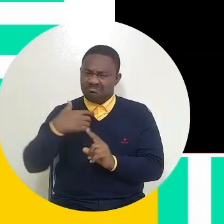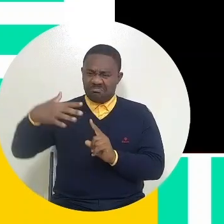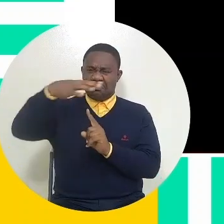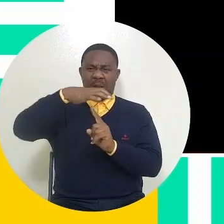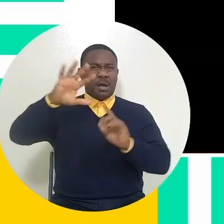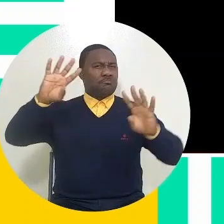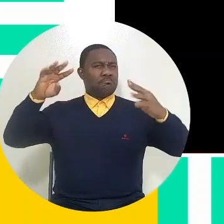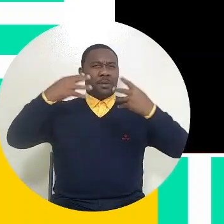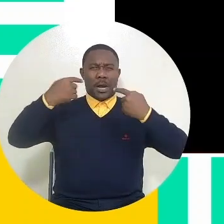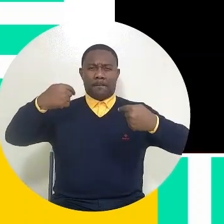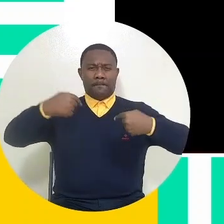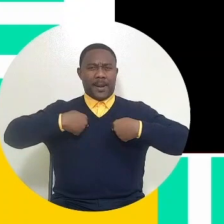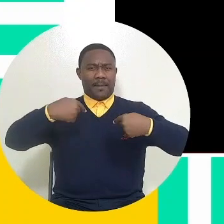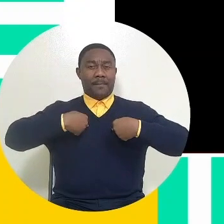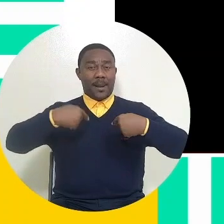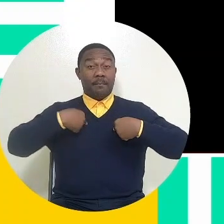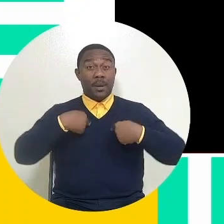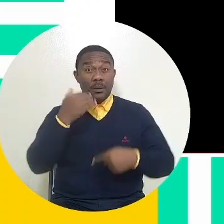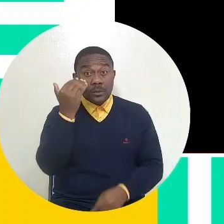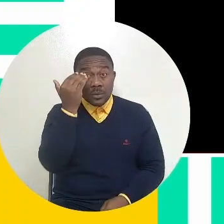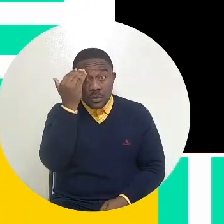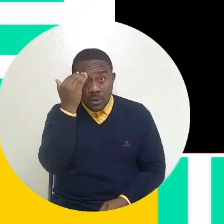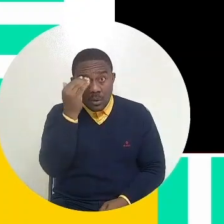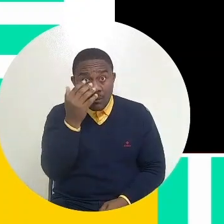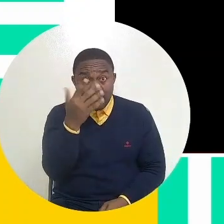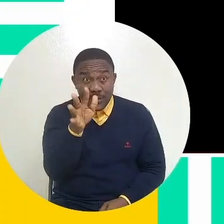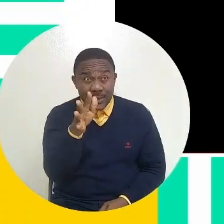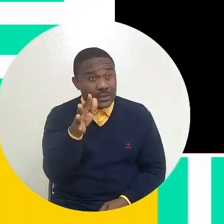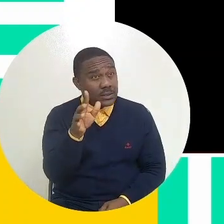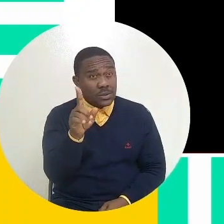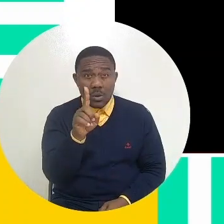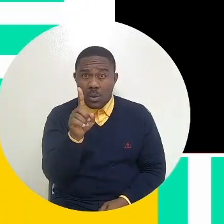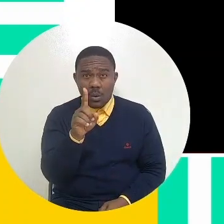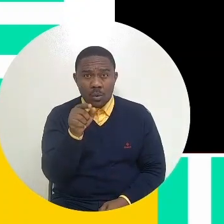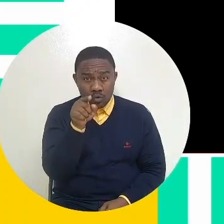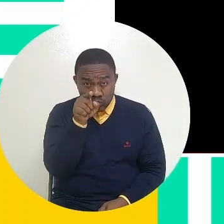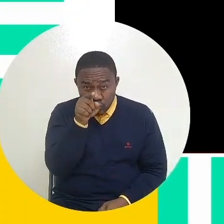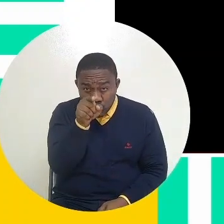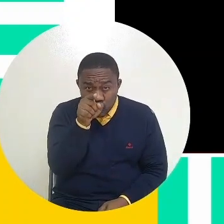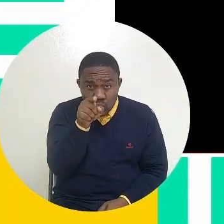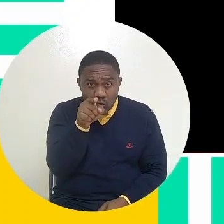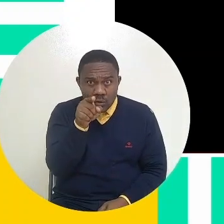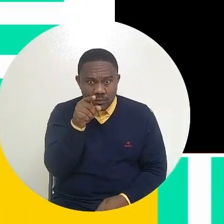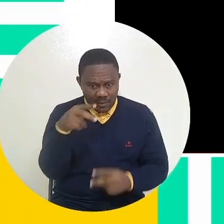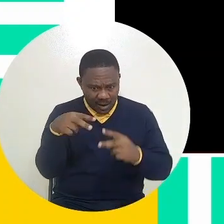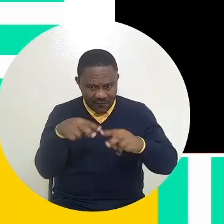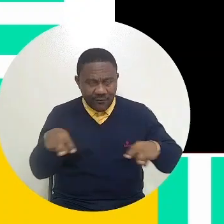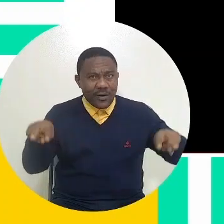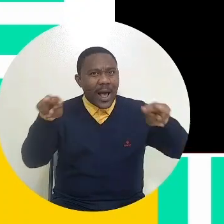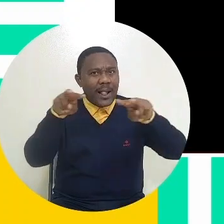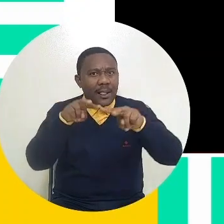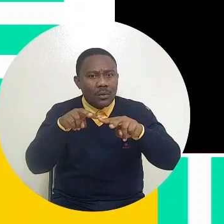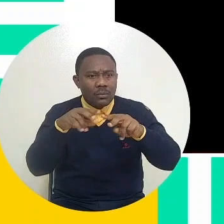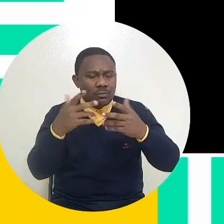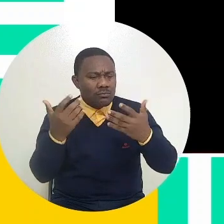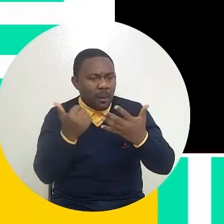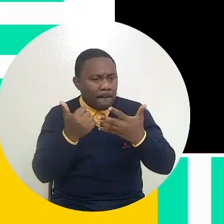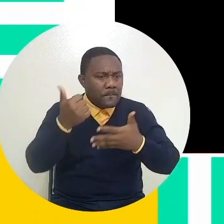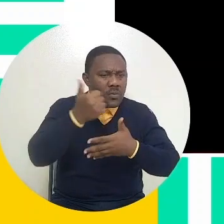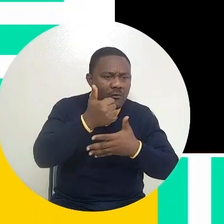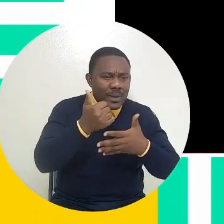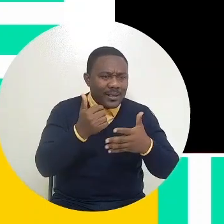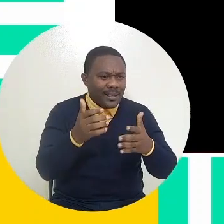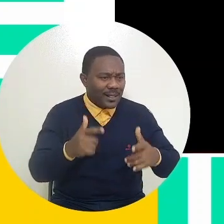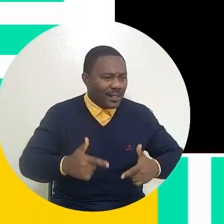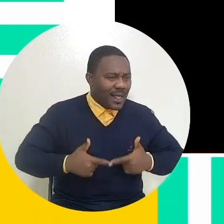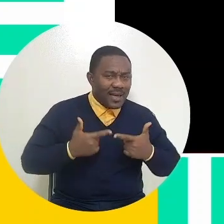substance that will build the world, bring the attention of the world to you. What value are you producing daily in your daily commutes, daily work that you do?